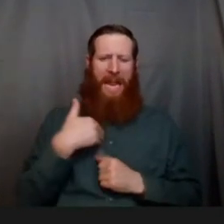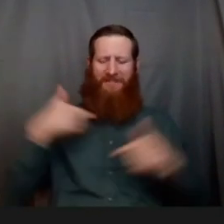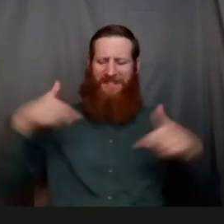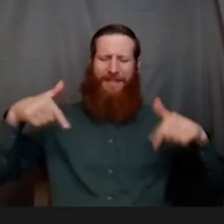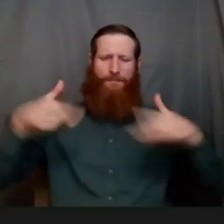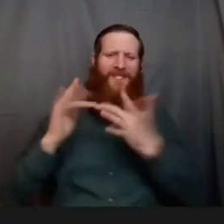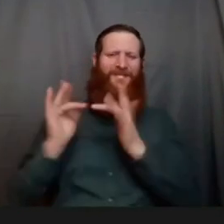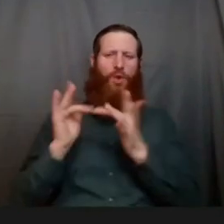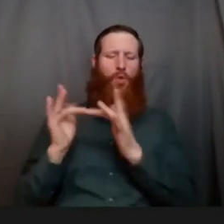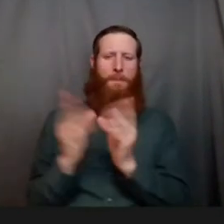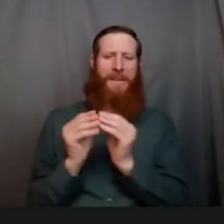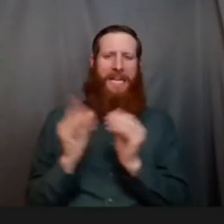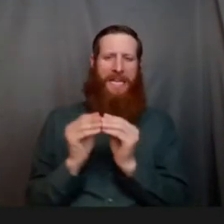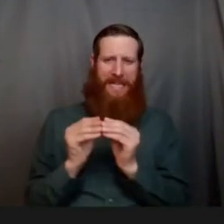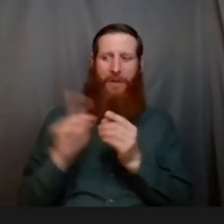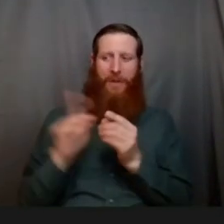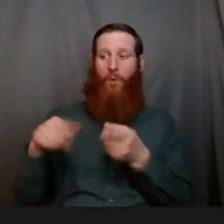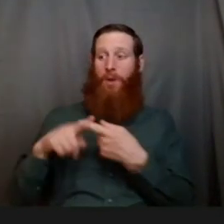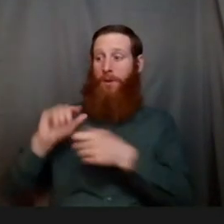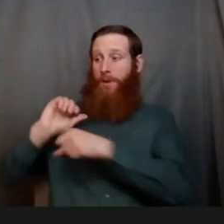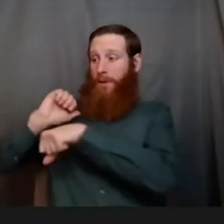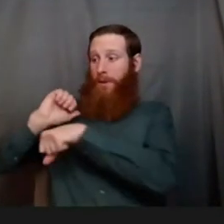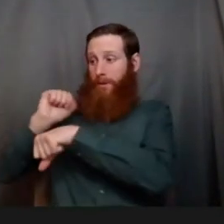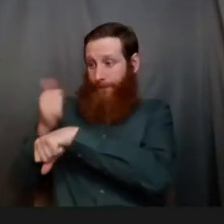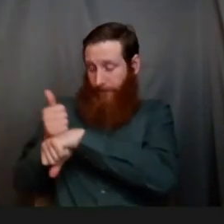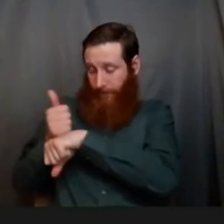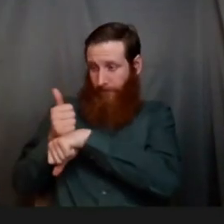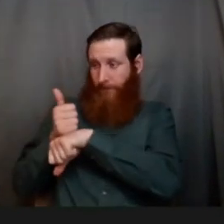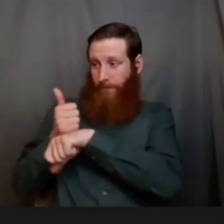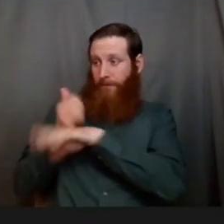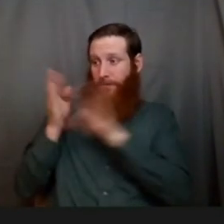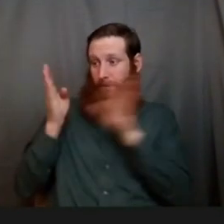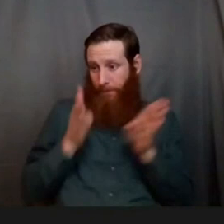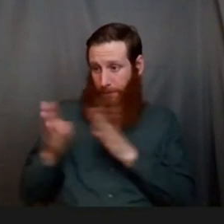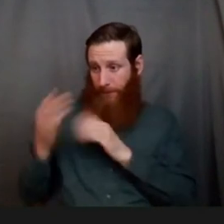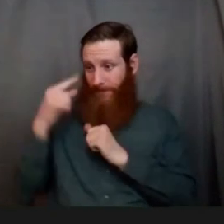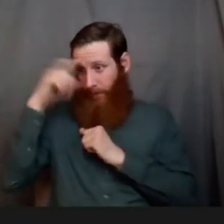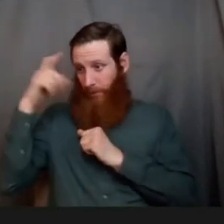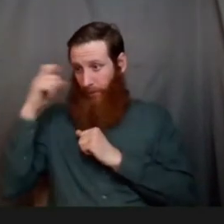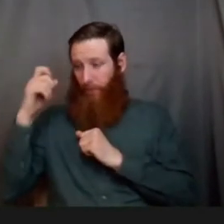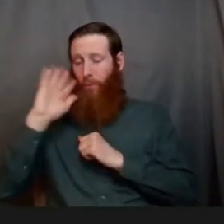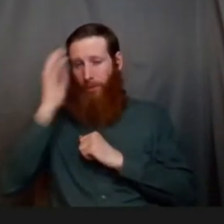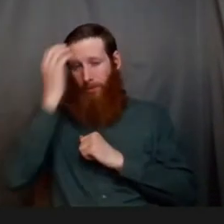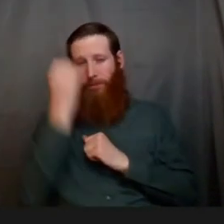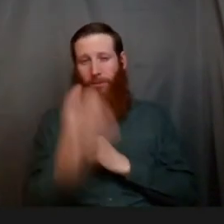we solidify those plans.